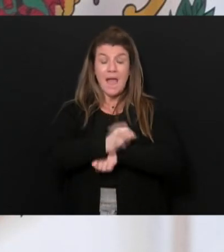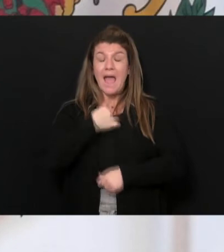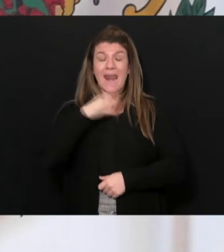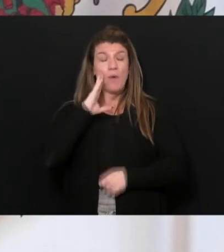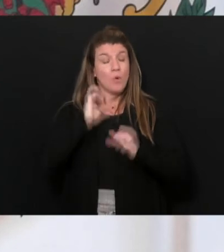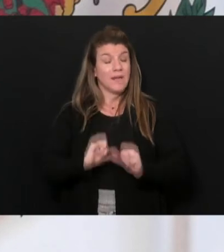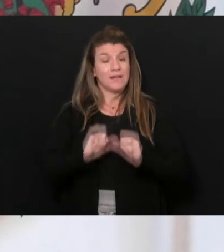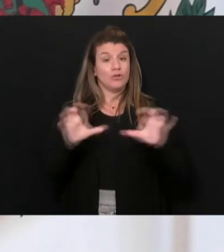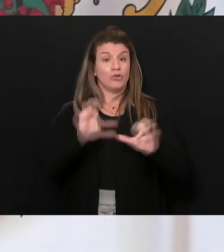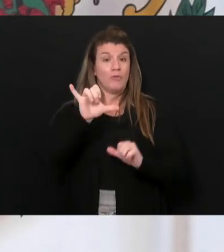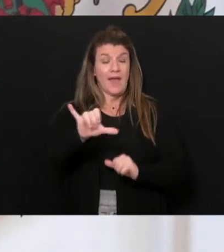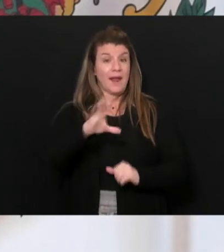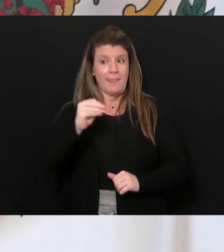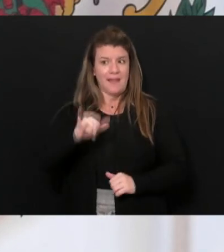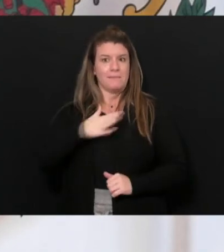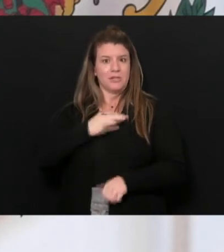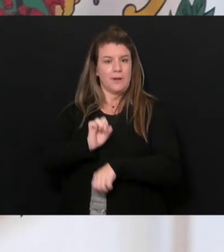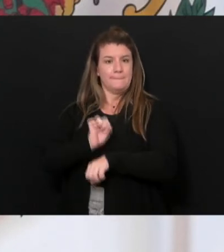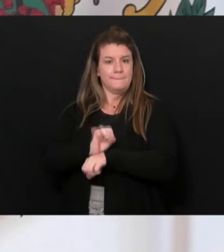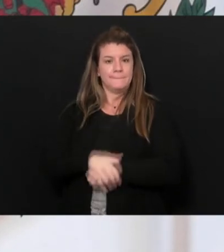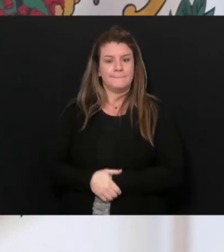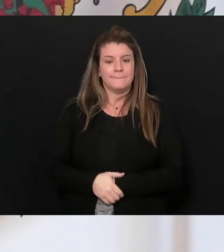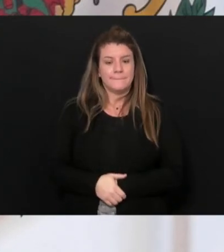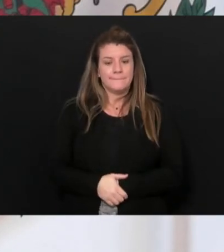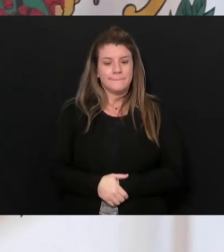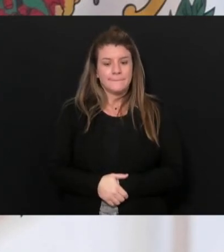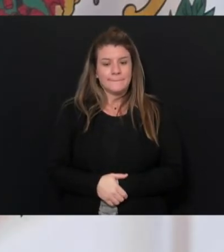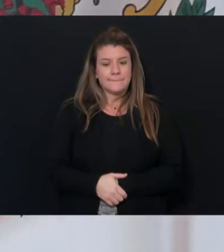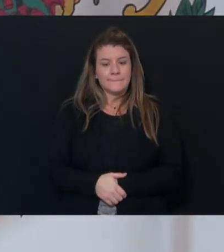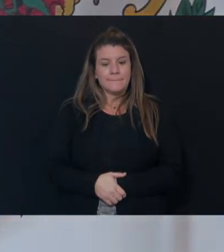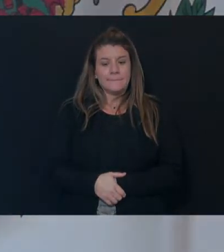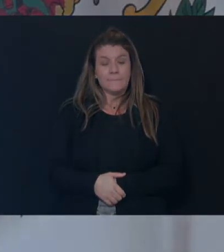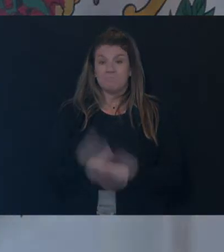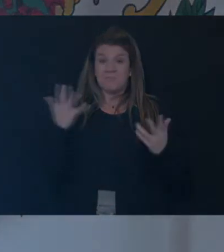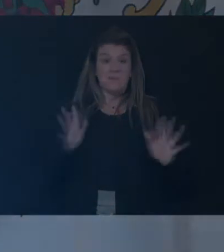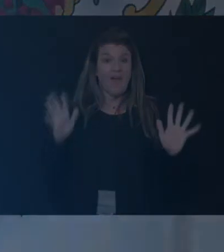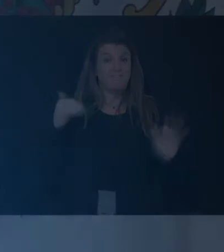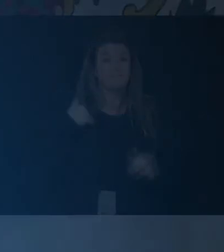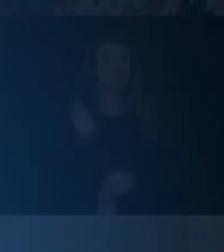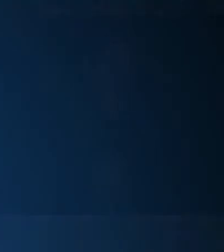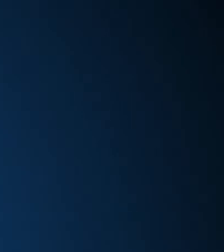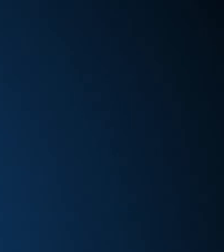gonna continue to do the job. That's all I've got.